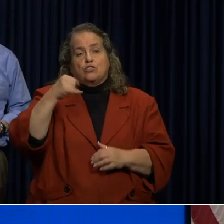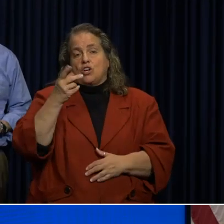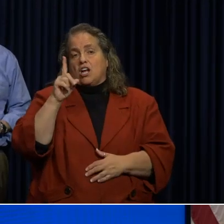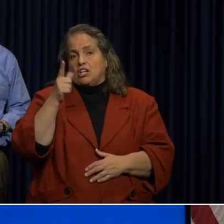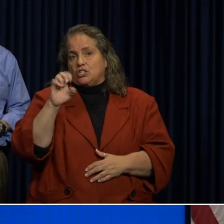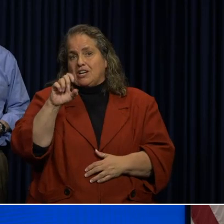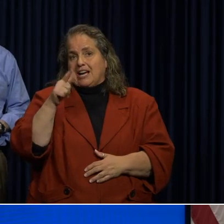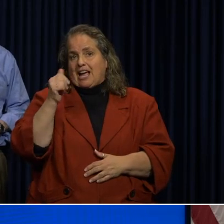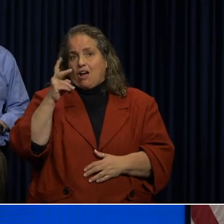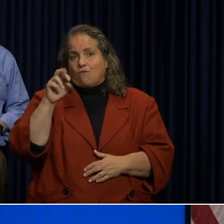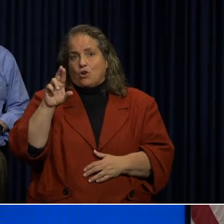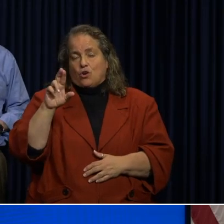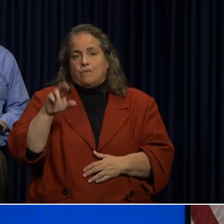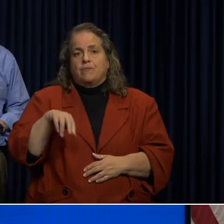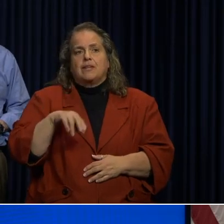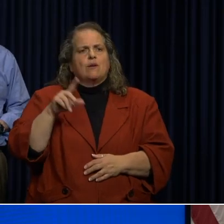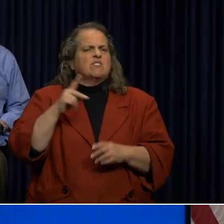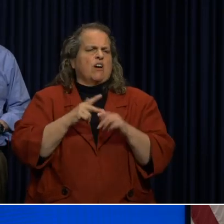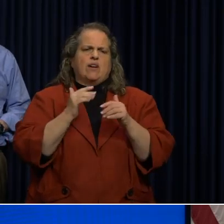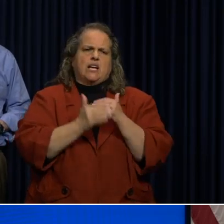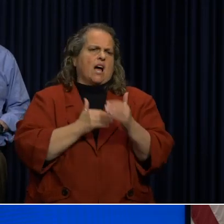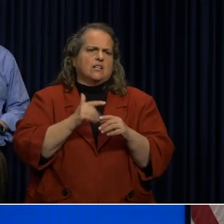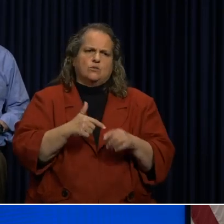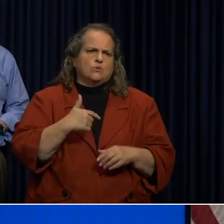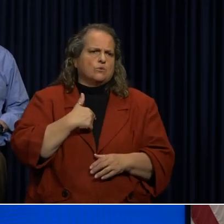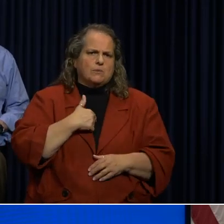very, very kind to me. And I said to him,